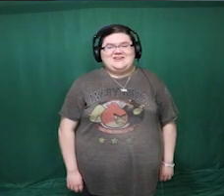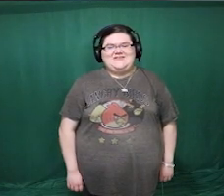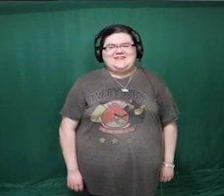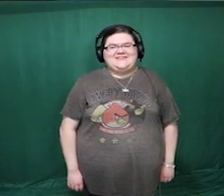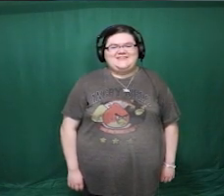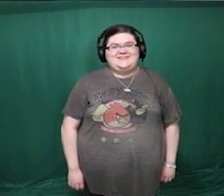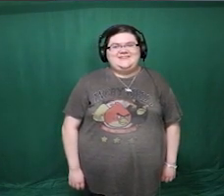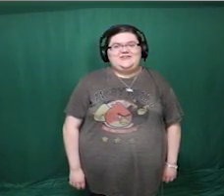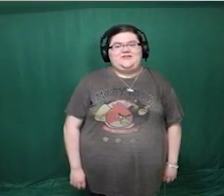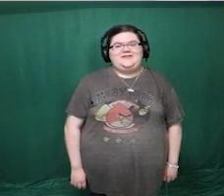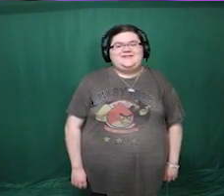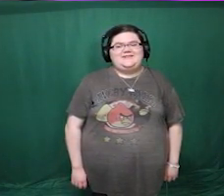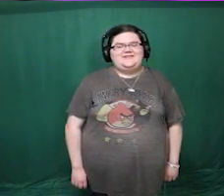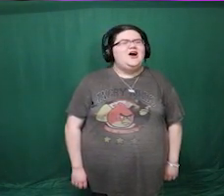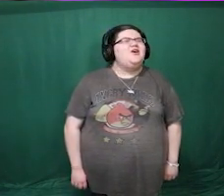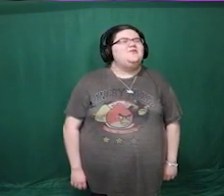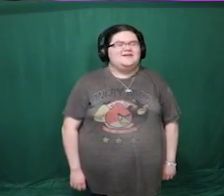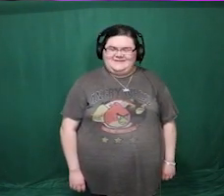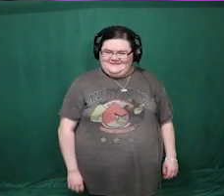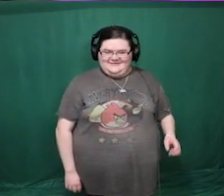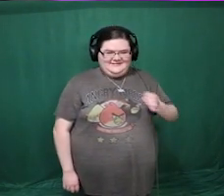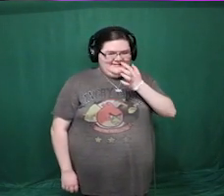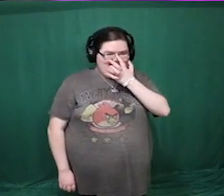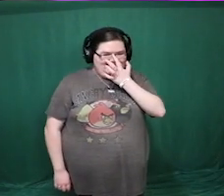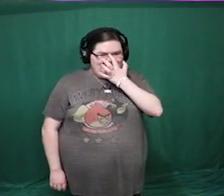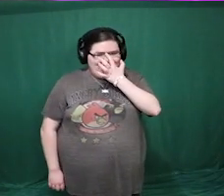Entertainment. Do it. No!